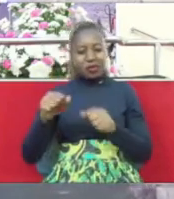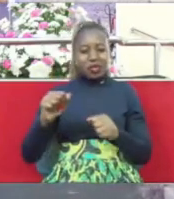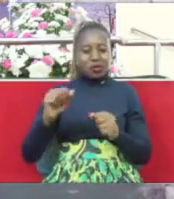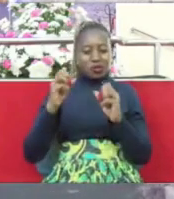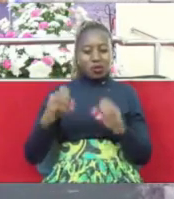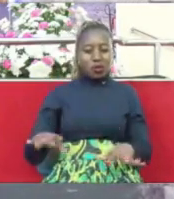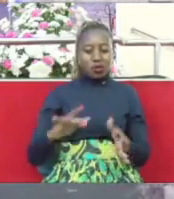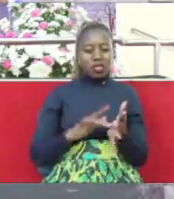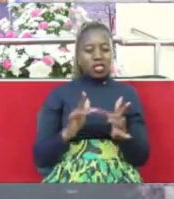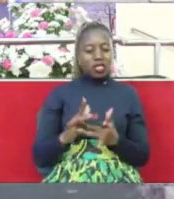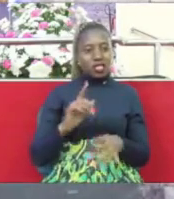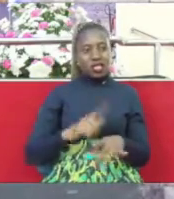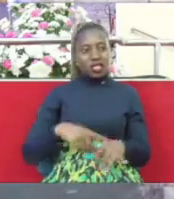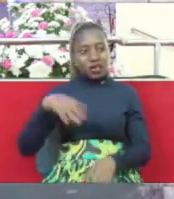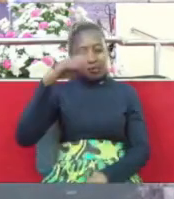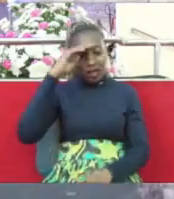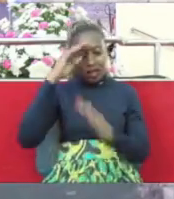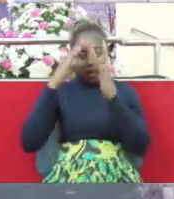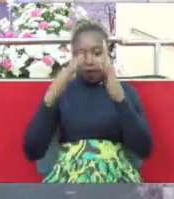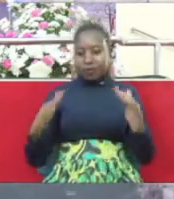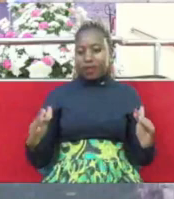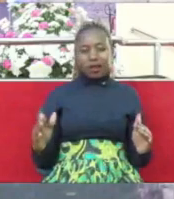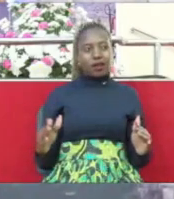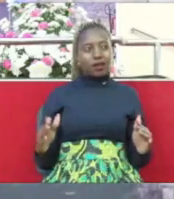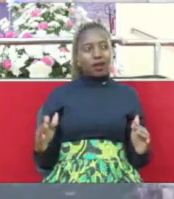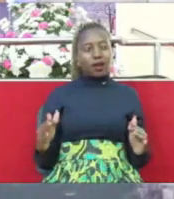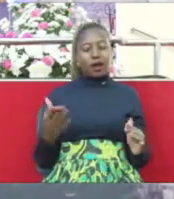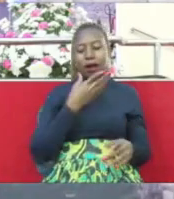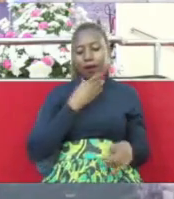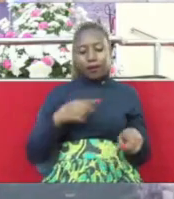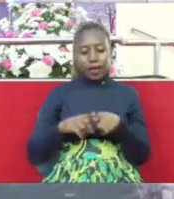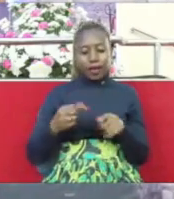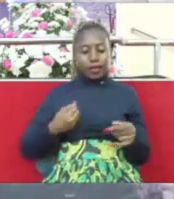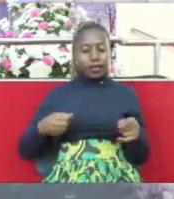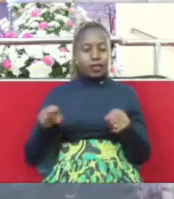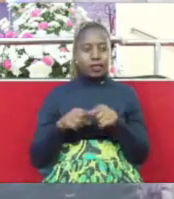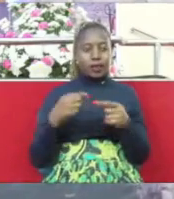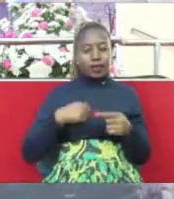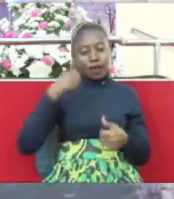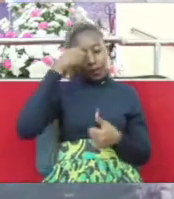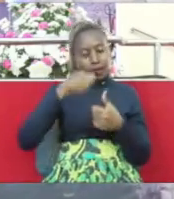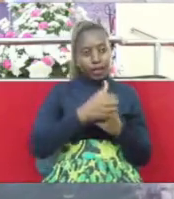Unaweza fikiria kwamba utampoteza Yesu katika bar. My brother, my sister, I want to remind you today. Wacha nikukumbushe ndugu na dada leo. That as we get into